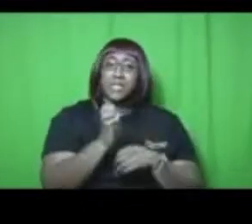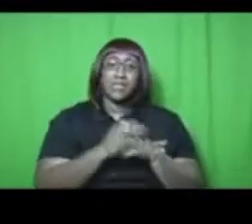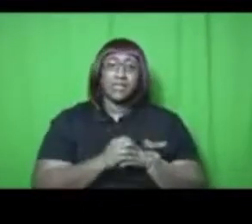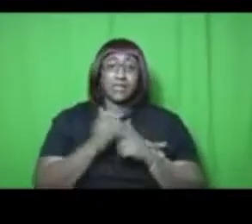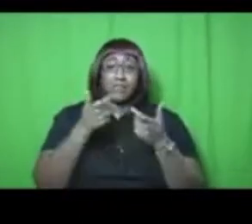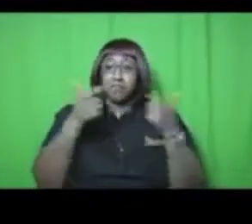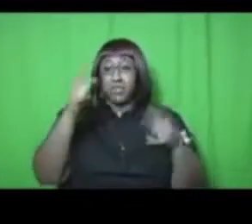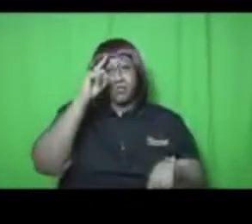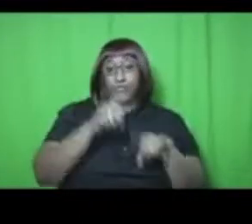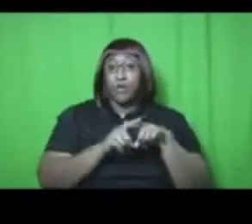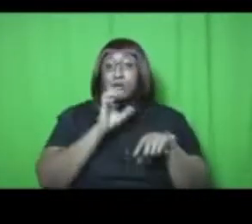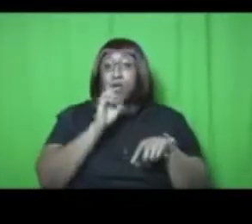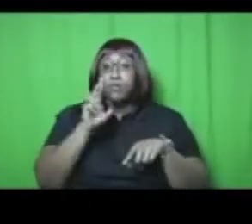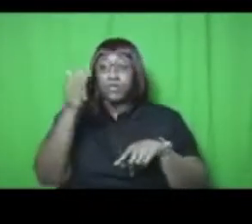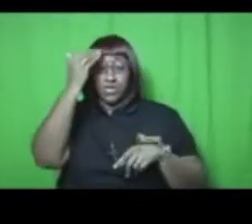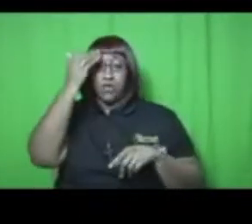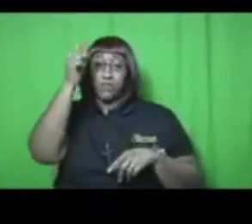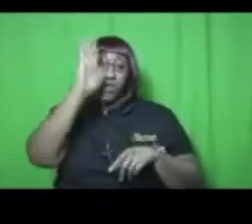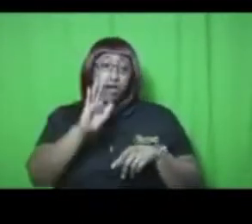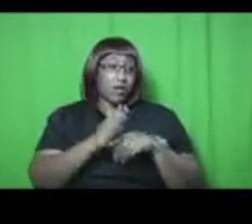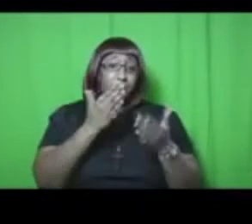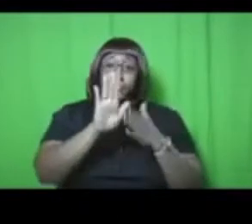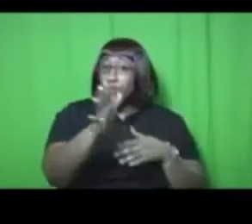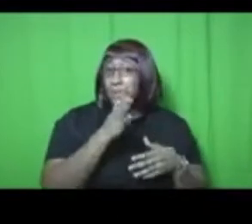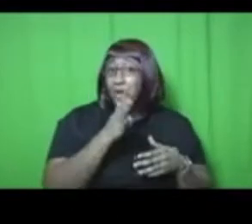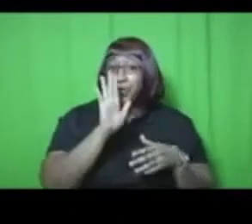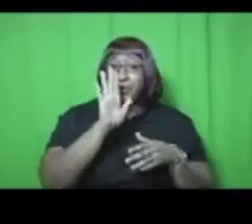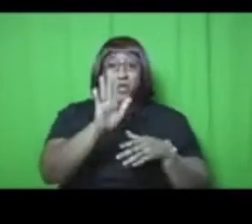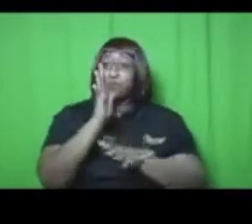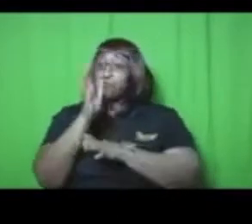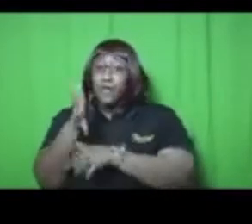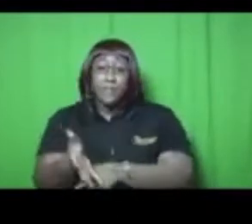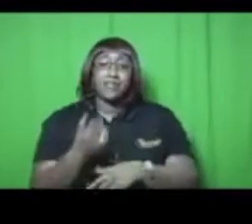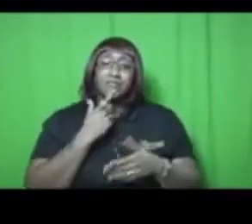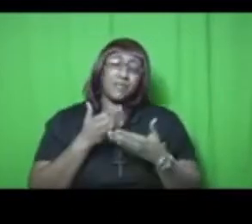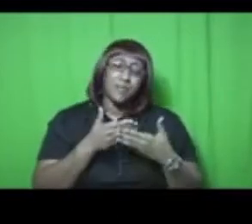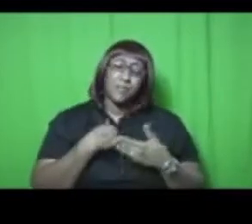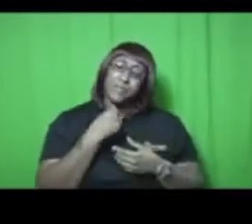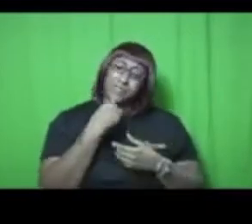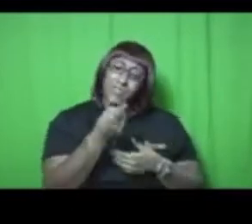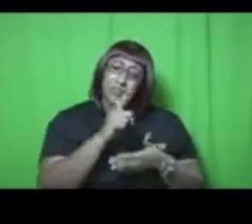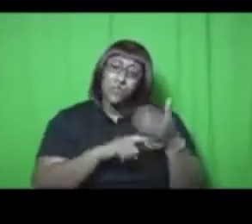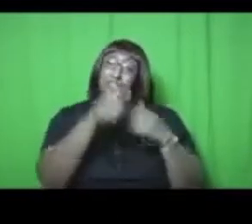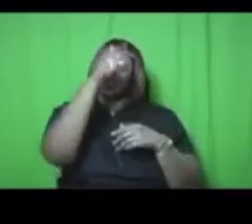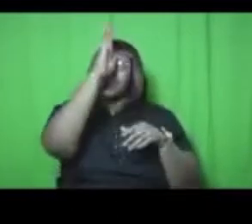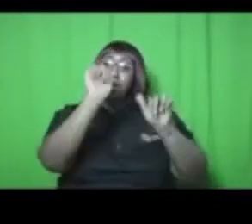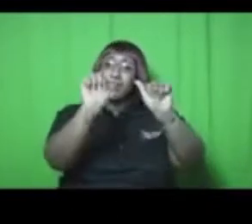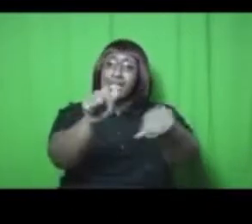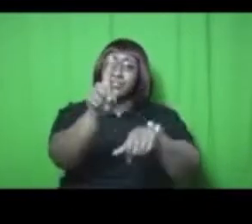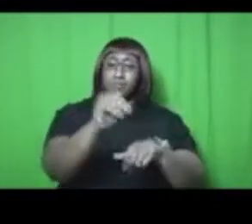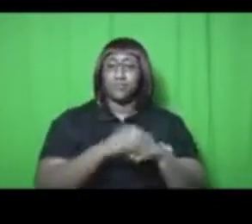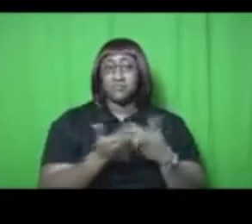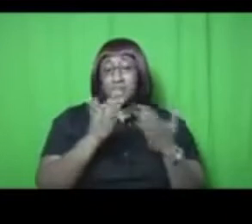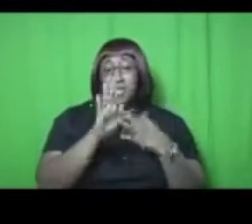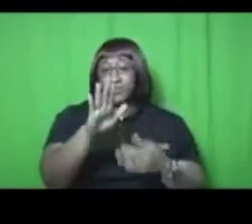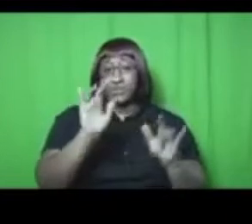big brother who knows God. It may be your mama. It may be that grandmama say, baby, let me tell you what God can do. It may be